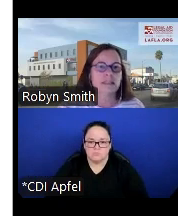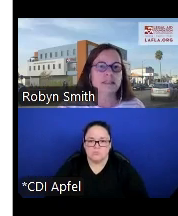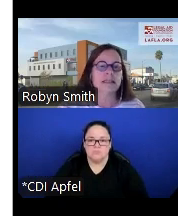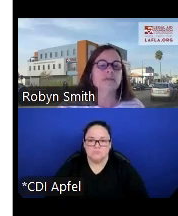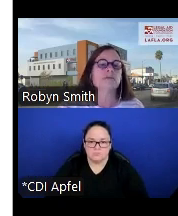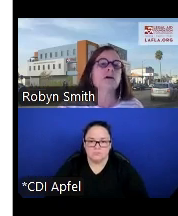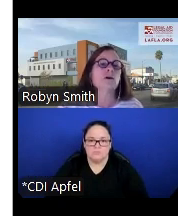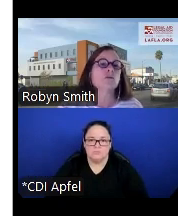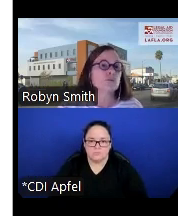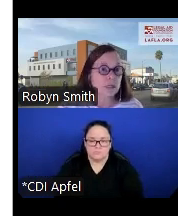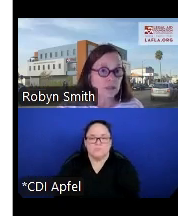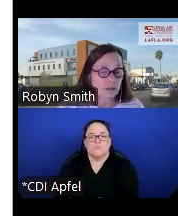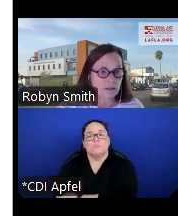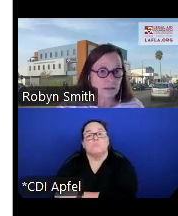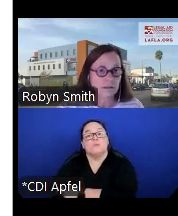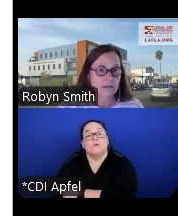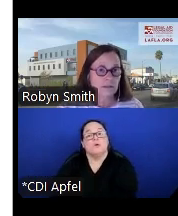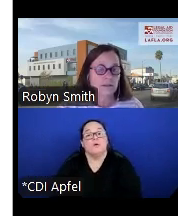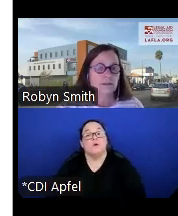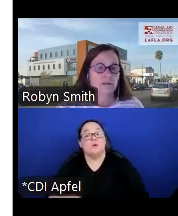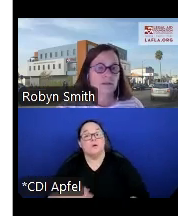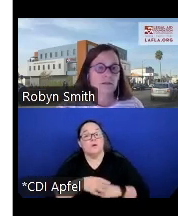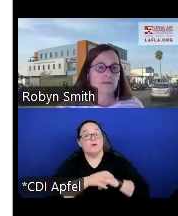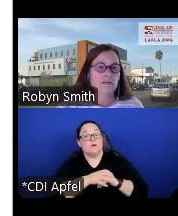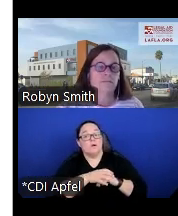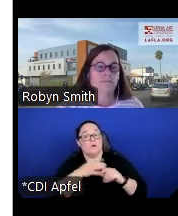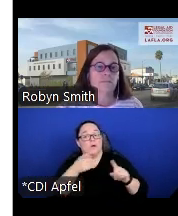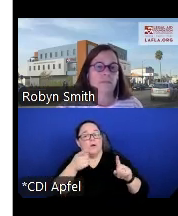Then you can see if the call was real.